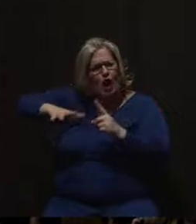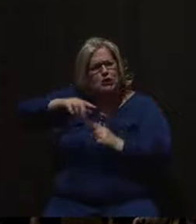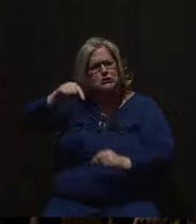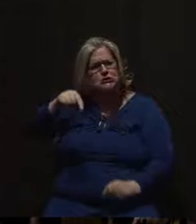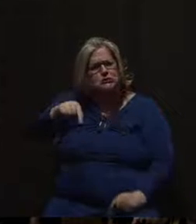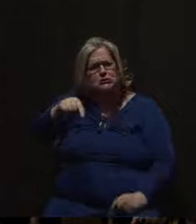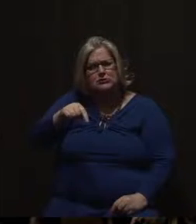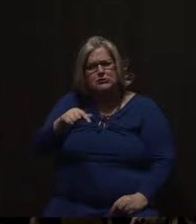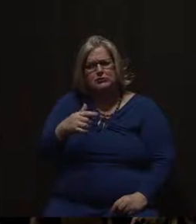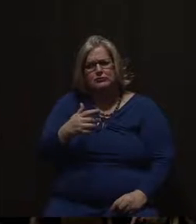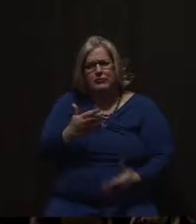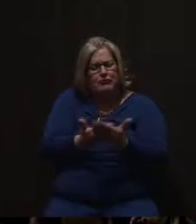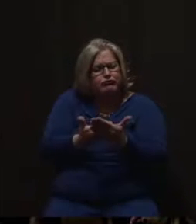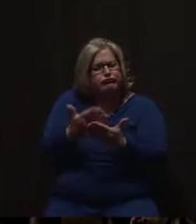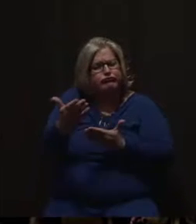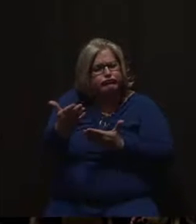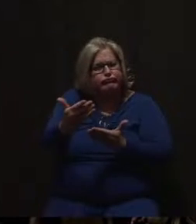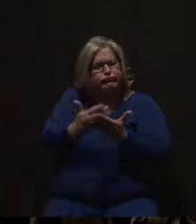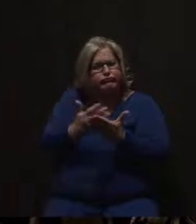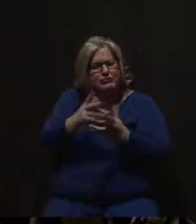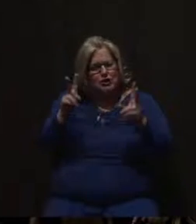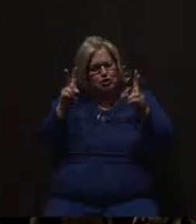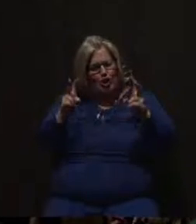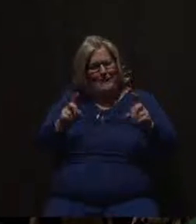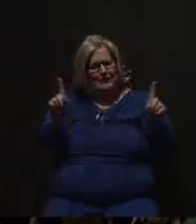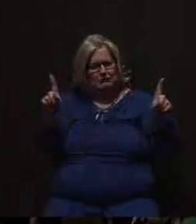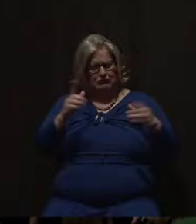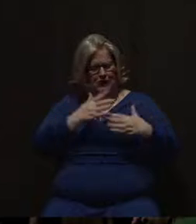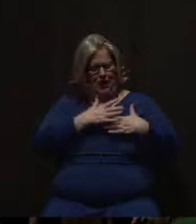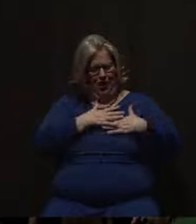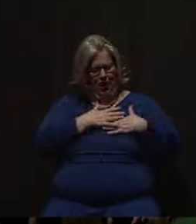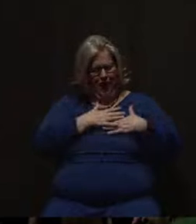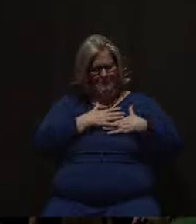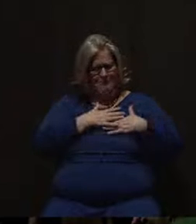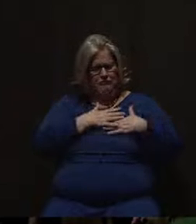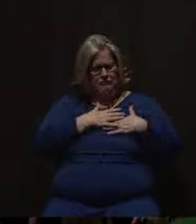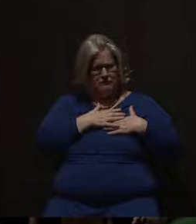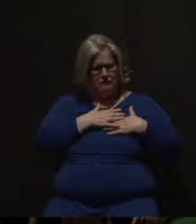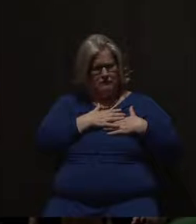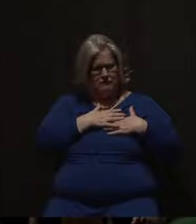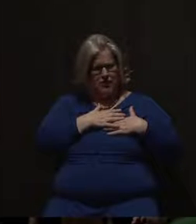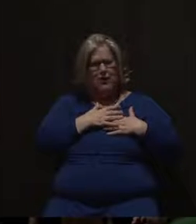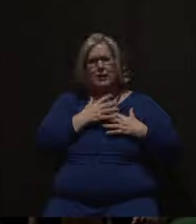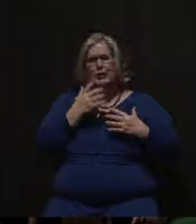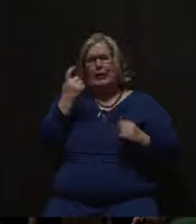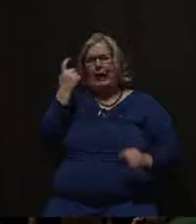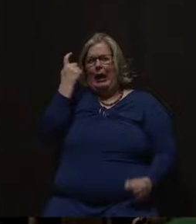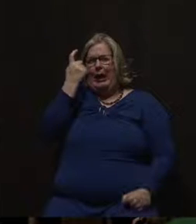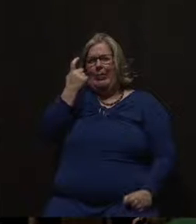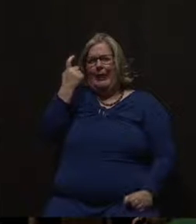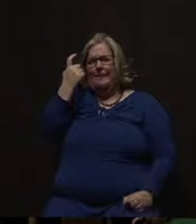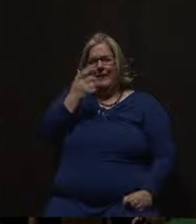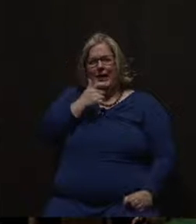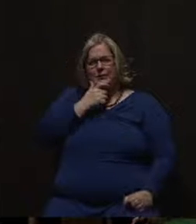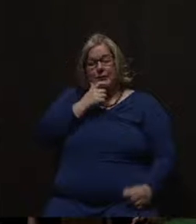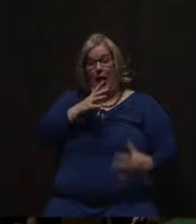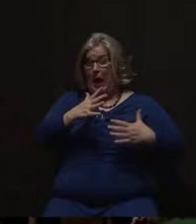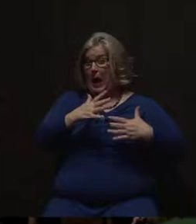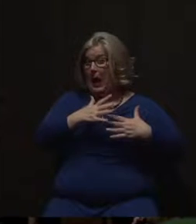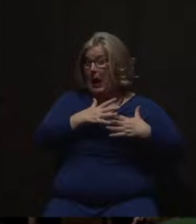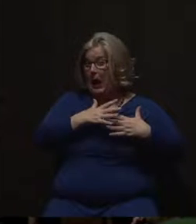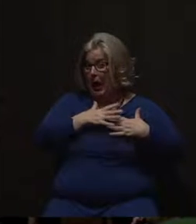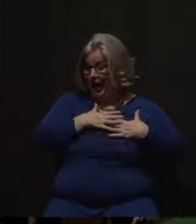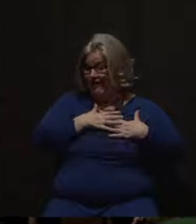overall discussion of love. How does the love here tie in with concepts such as